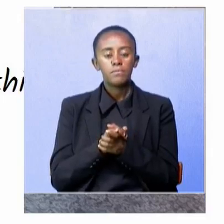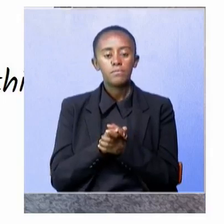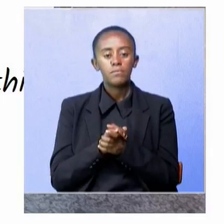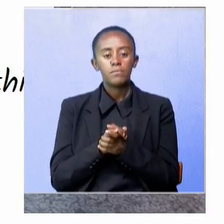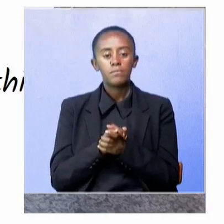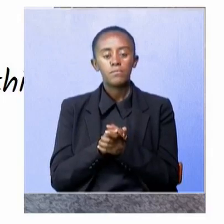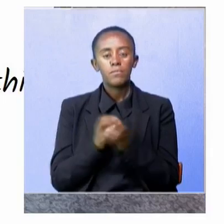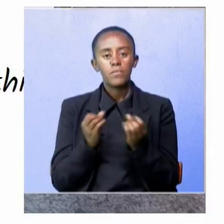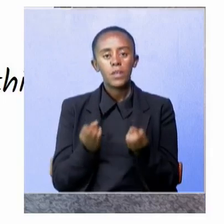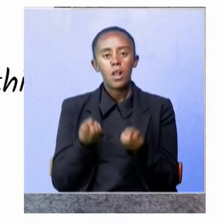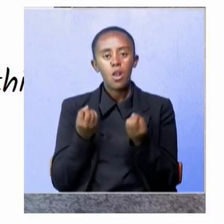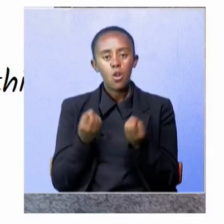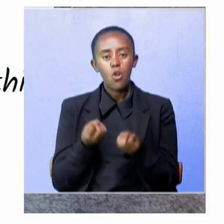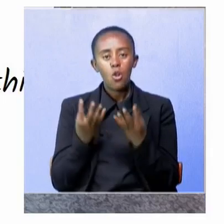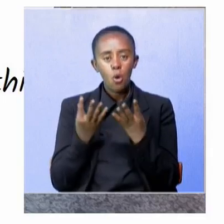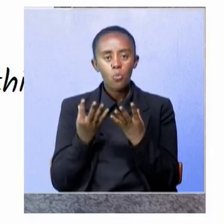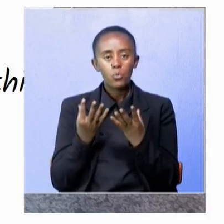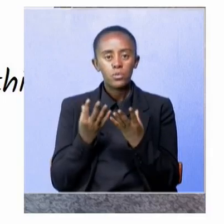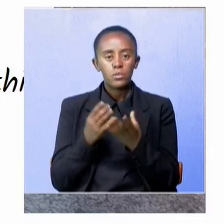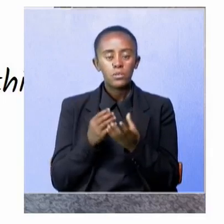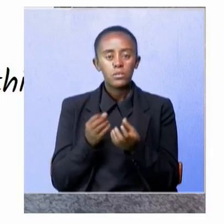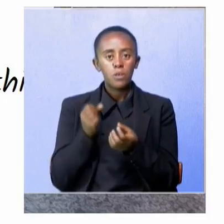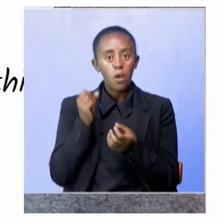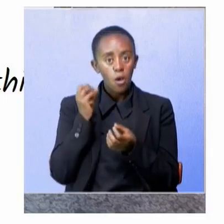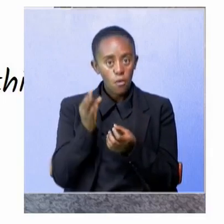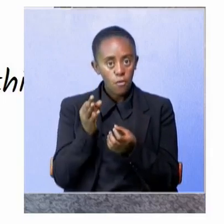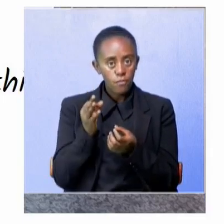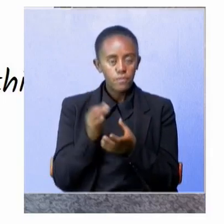a lot of